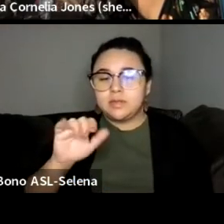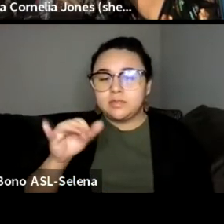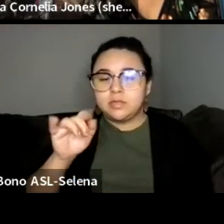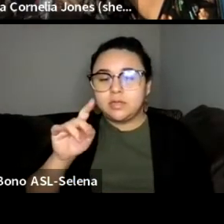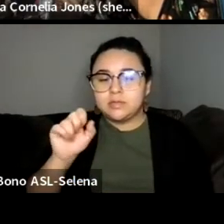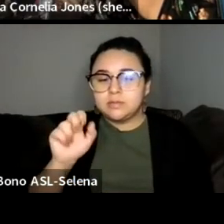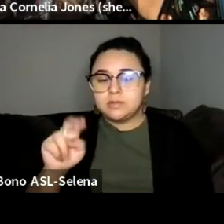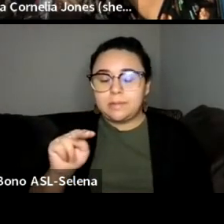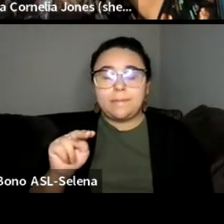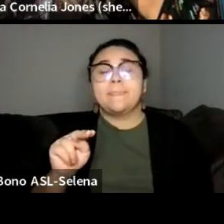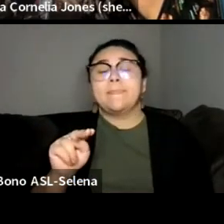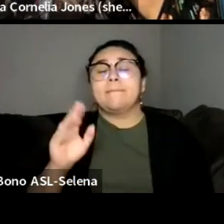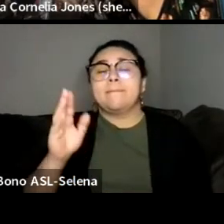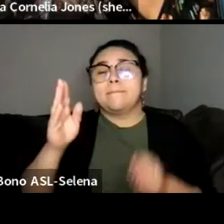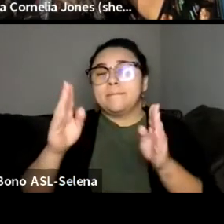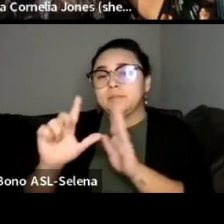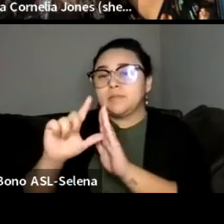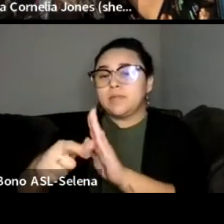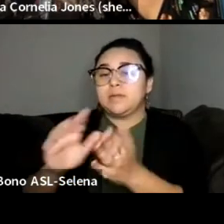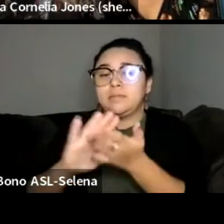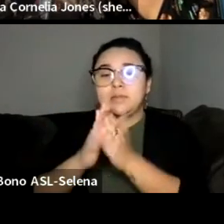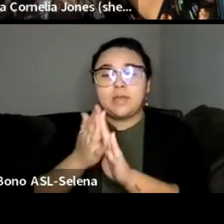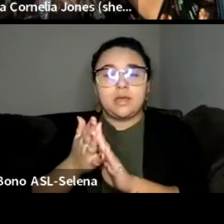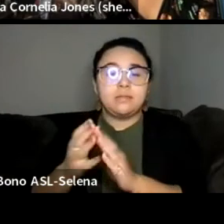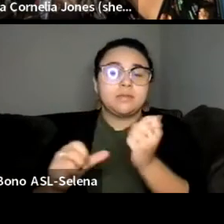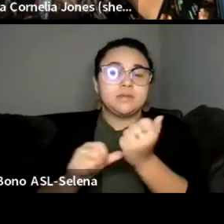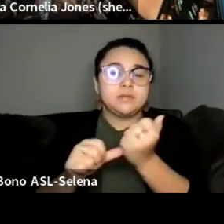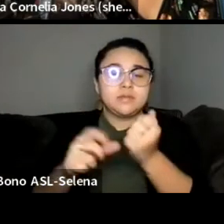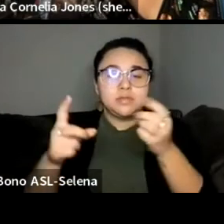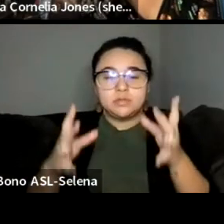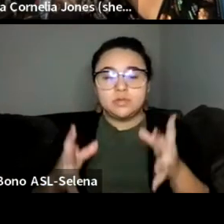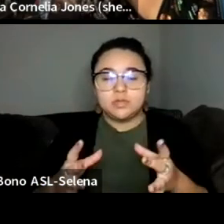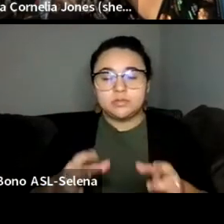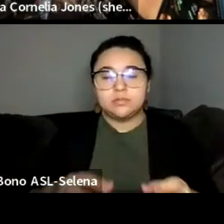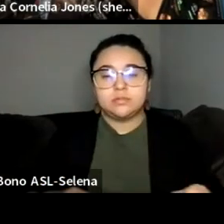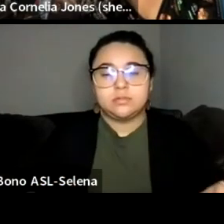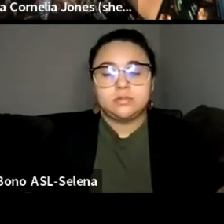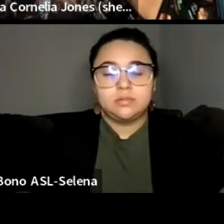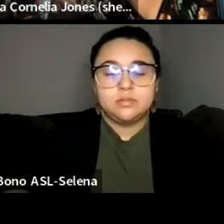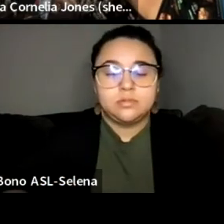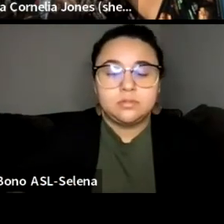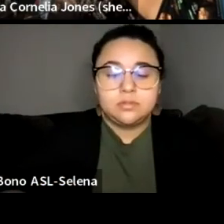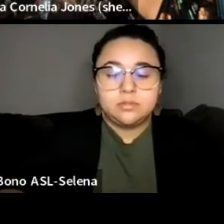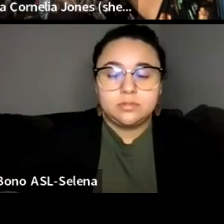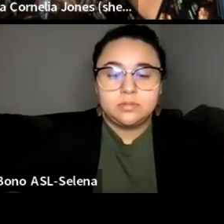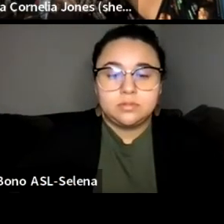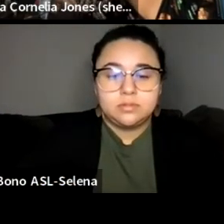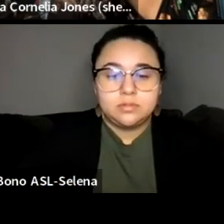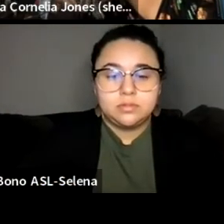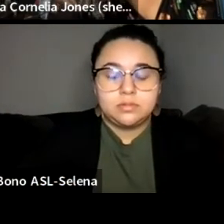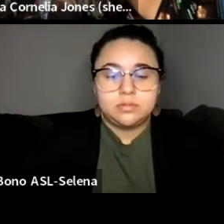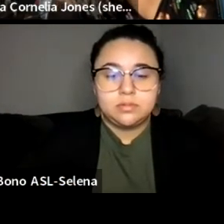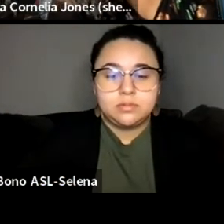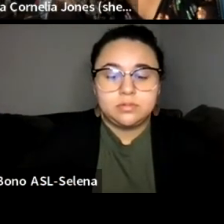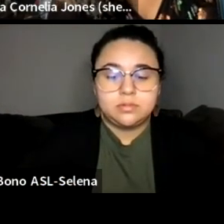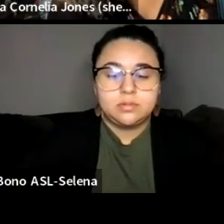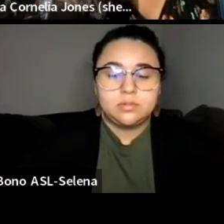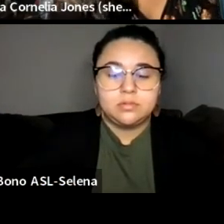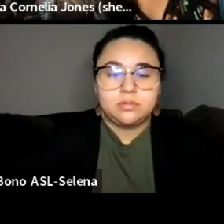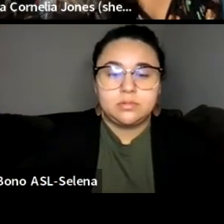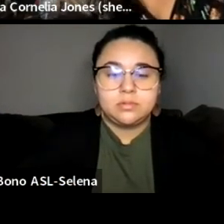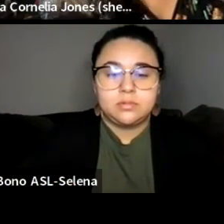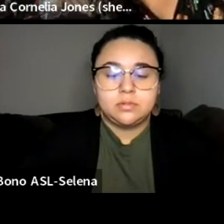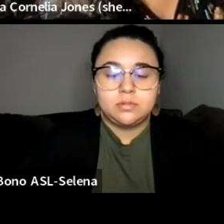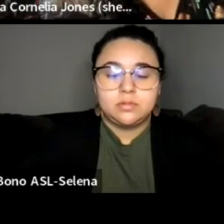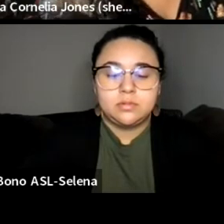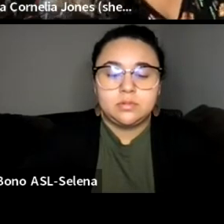become the assistant director and dramaturg, Monica Flory, was there. And so it, like Lanisha was saying, I had never been in a room where being a parent was an